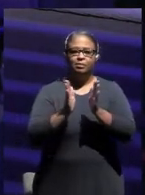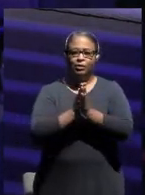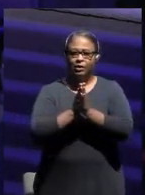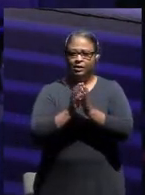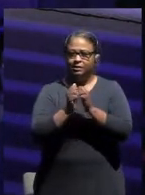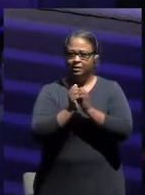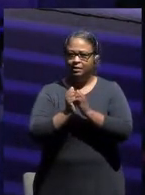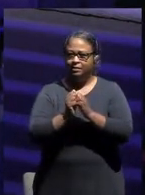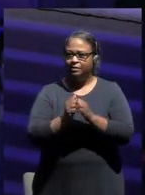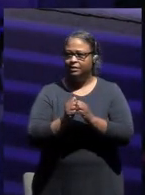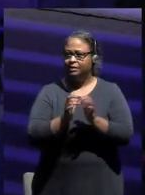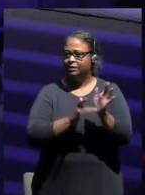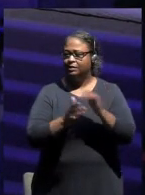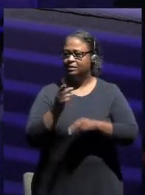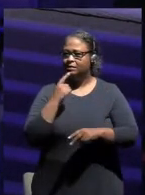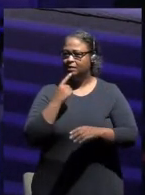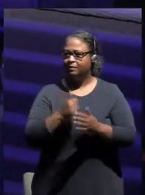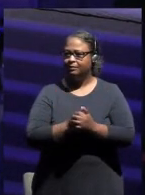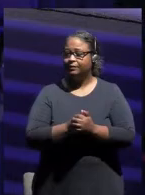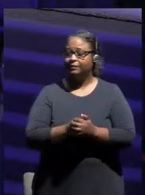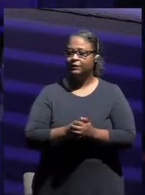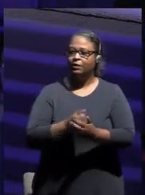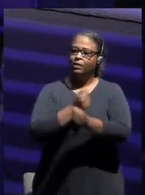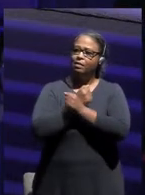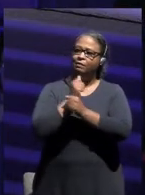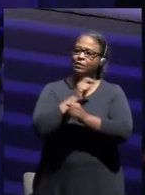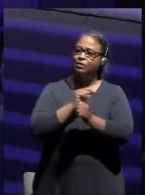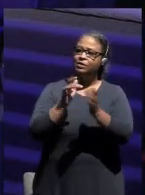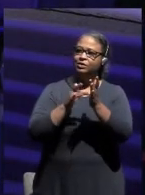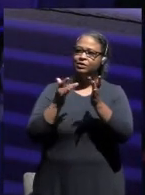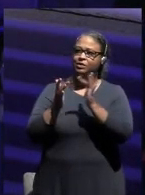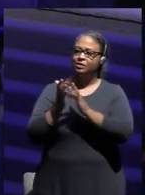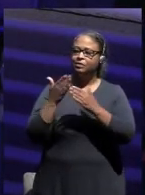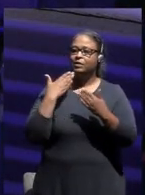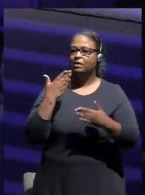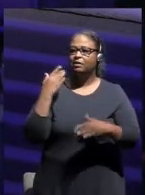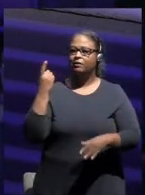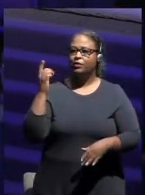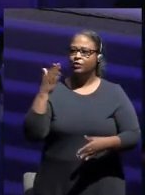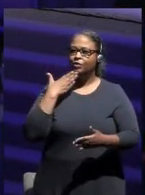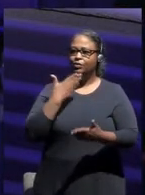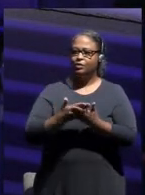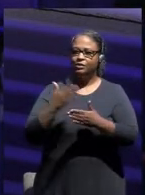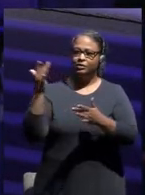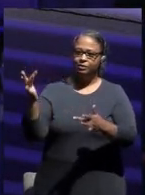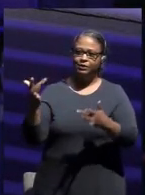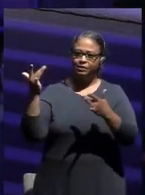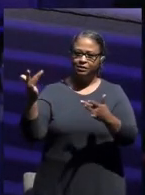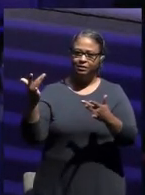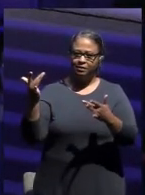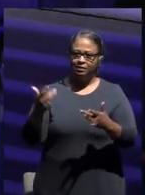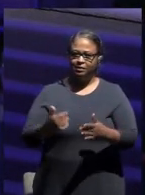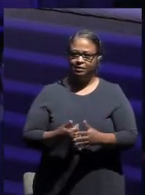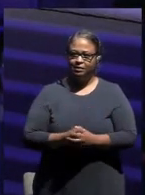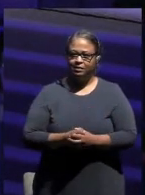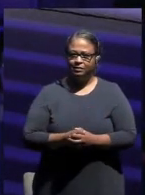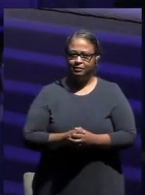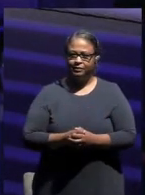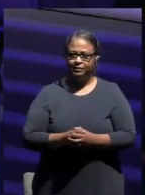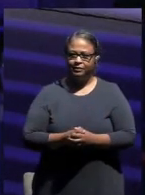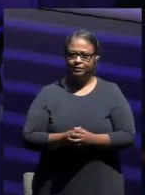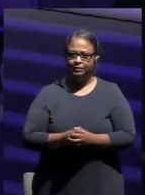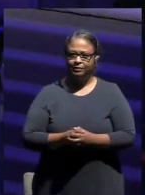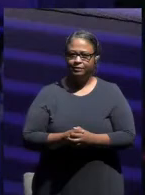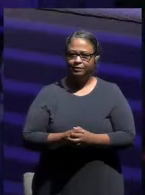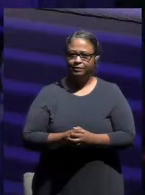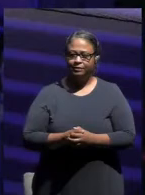and provide in Jesus' name. We love you, Lord Jesus. We thank you, God, for your goodness and your mercy. We thank you, Lord